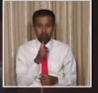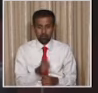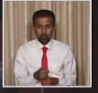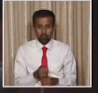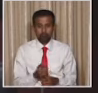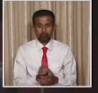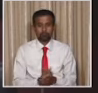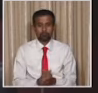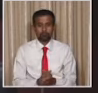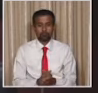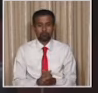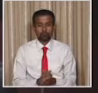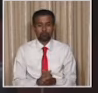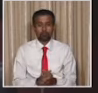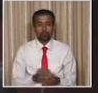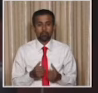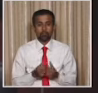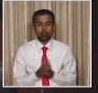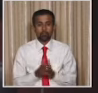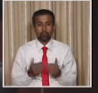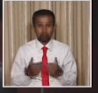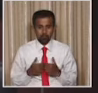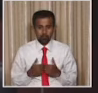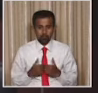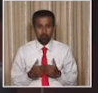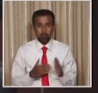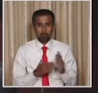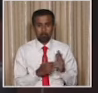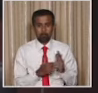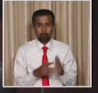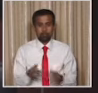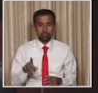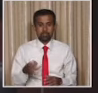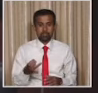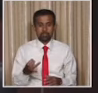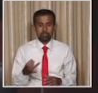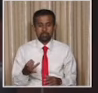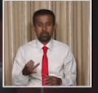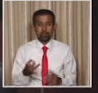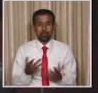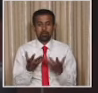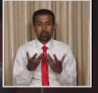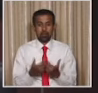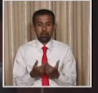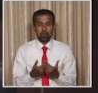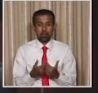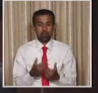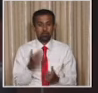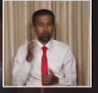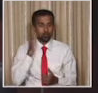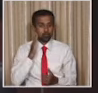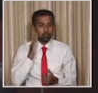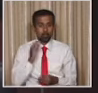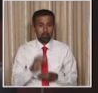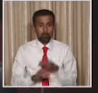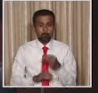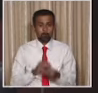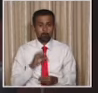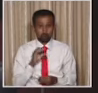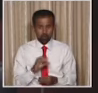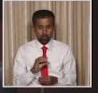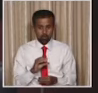$100 million for a BOI proposal to establish an industrial site in Putlam has